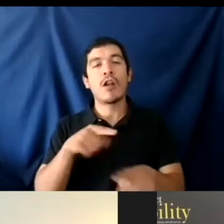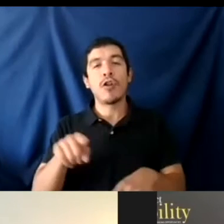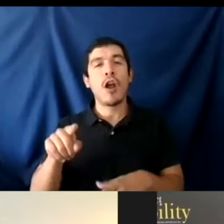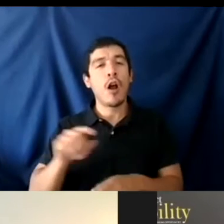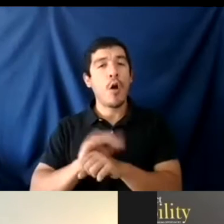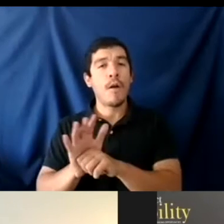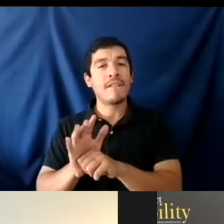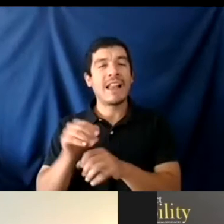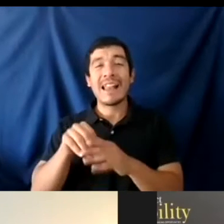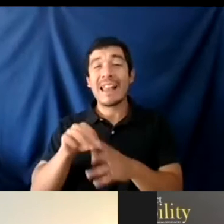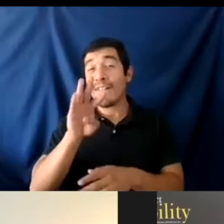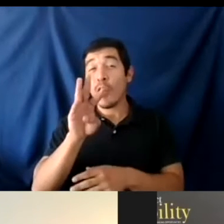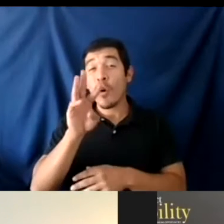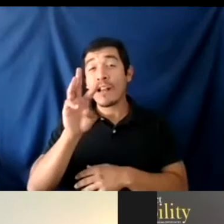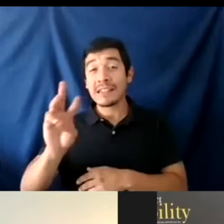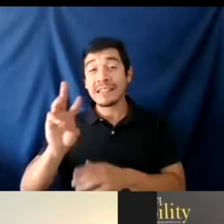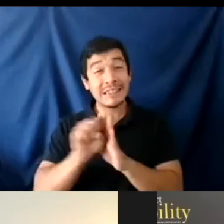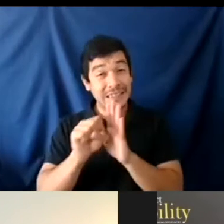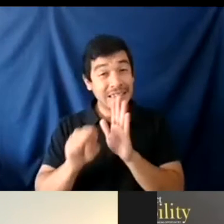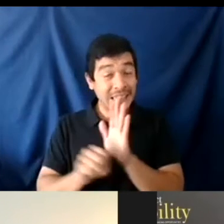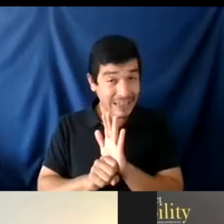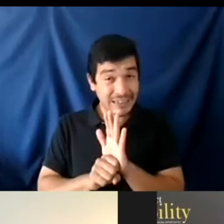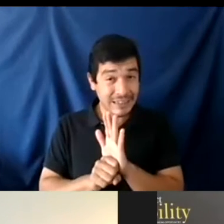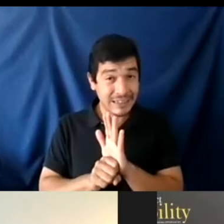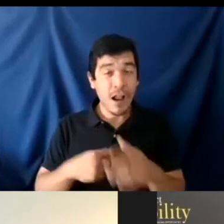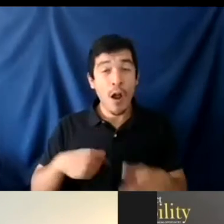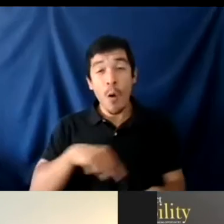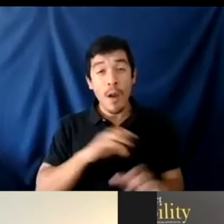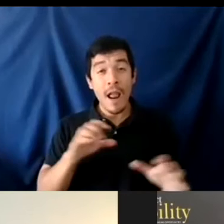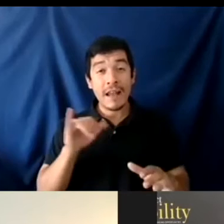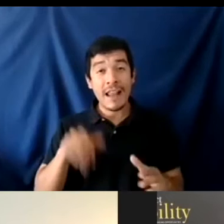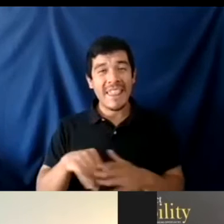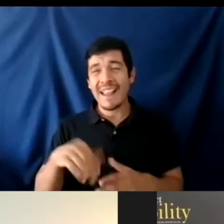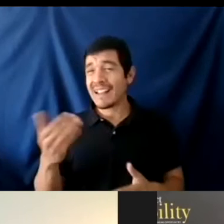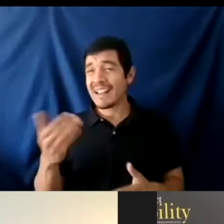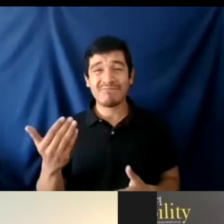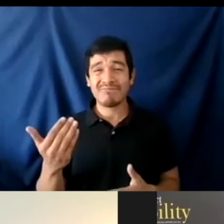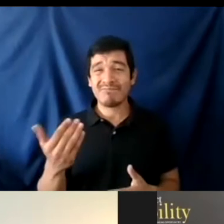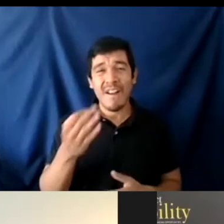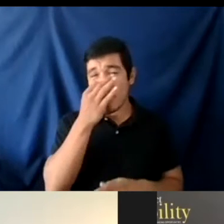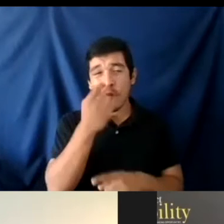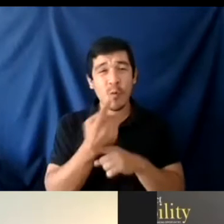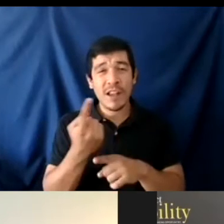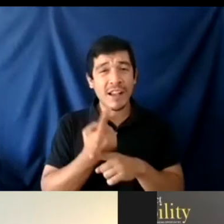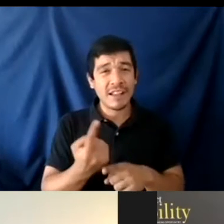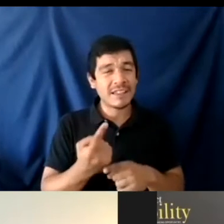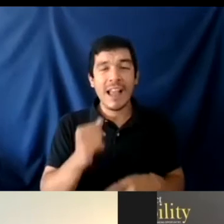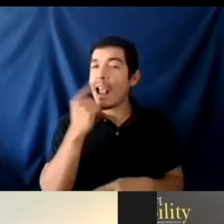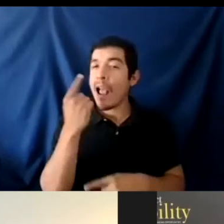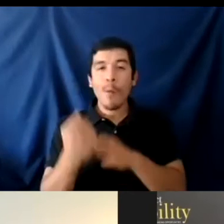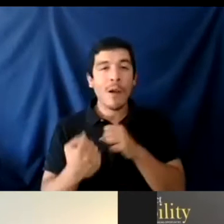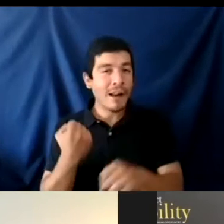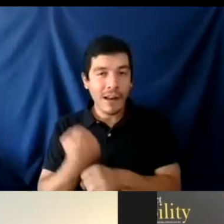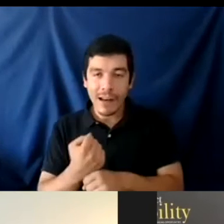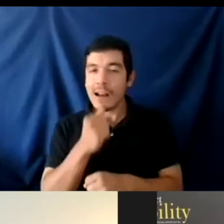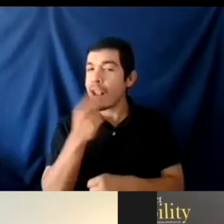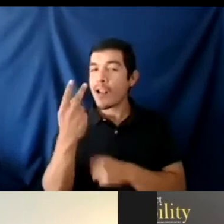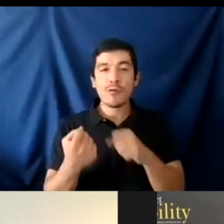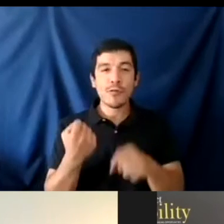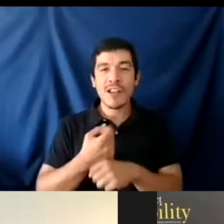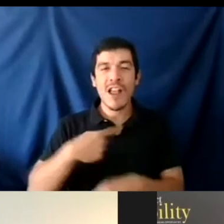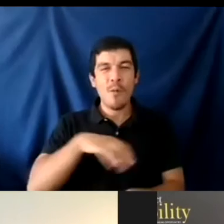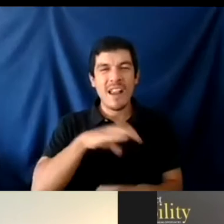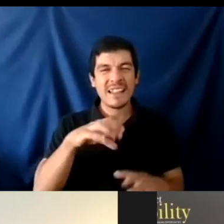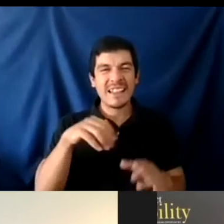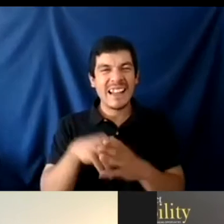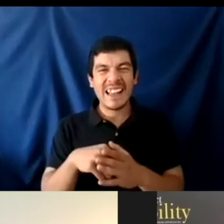in 46 states. We did that within a matter of weeks, not a year, not 2 years. We did